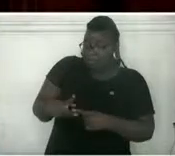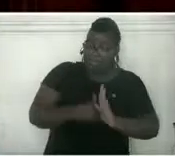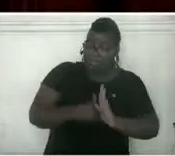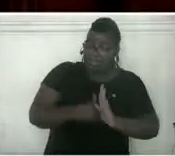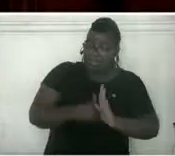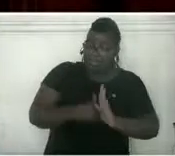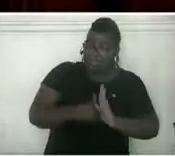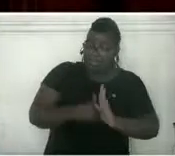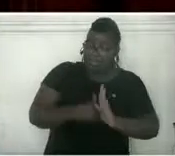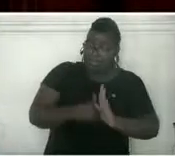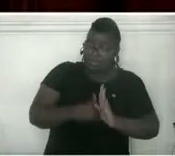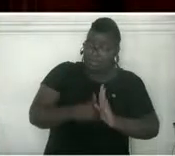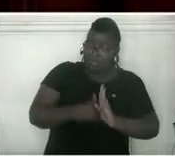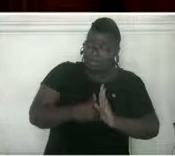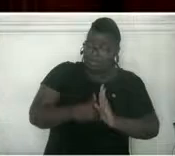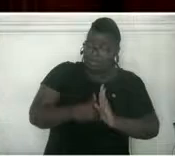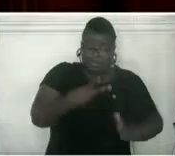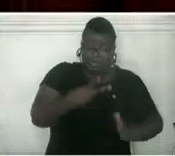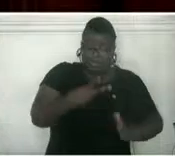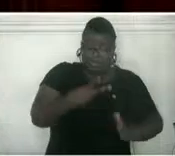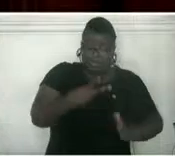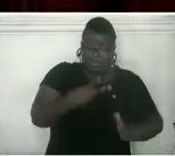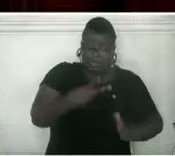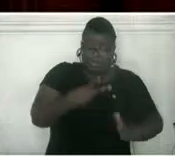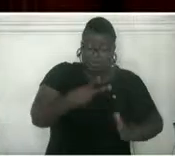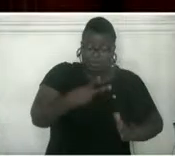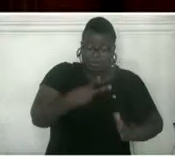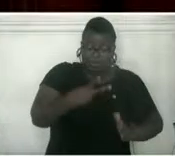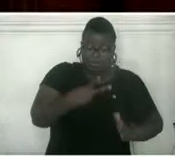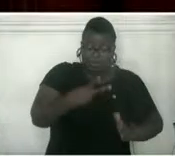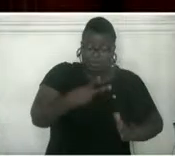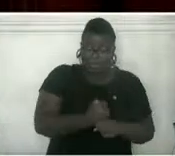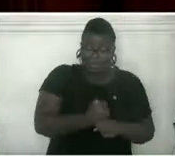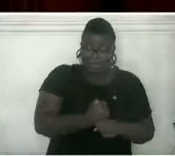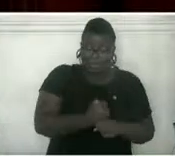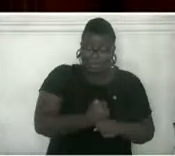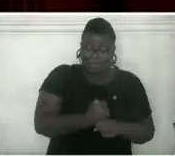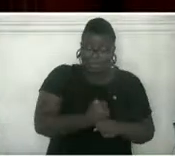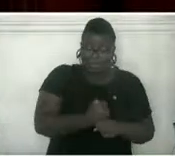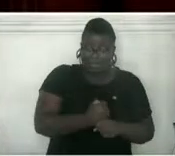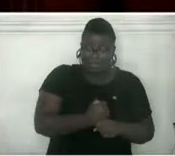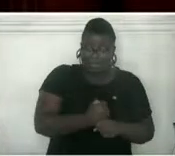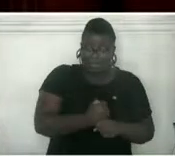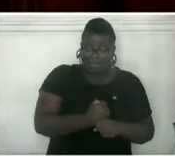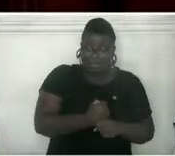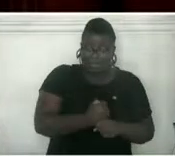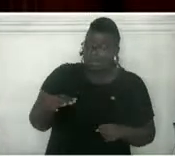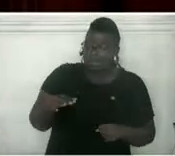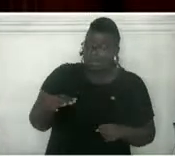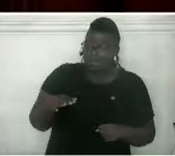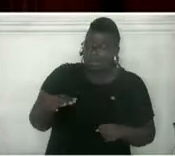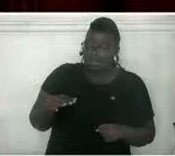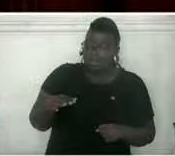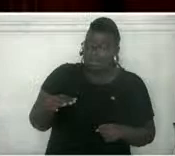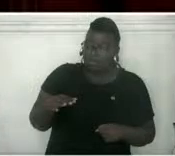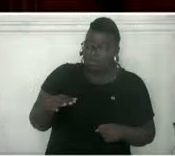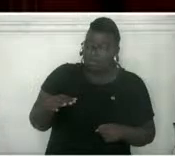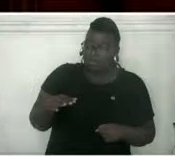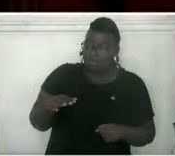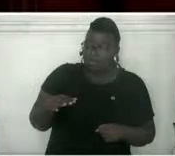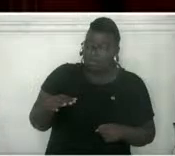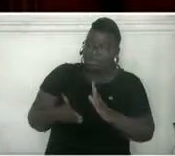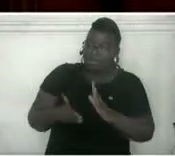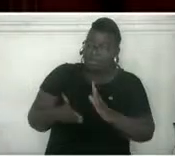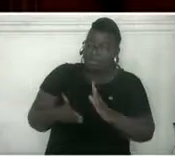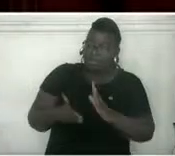in the second quarter of this year. This is intended to deepen localization. Siyafuna